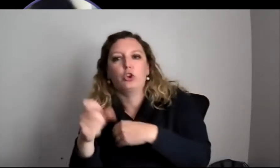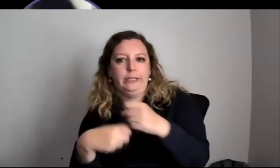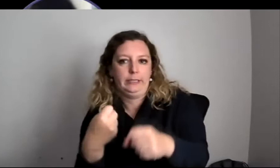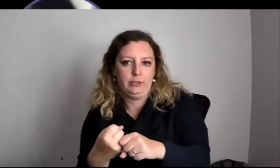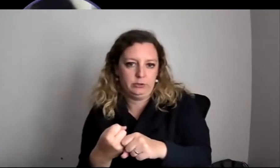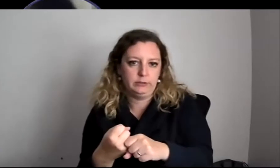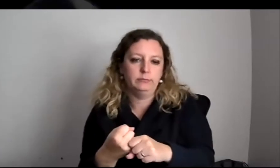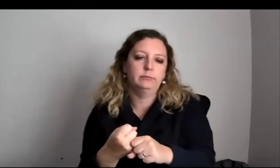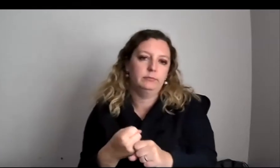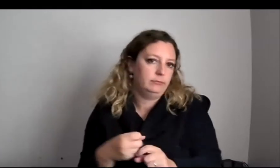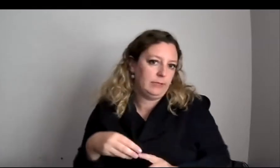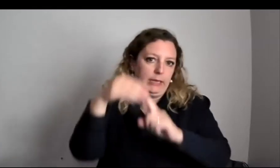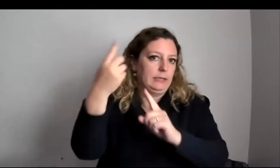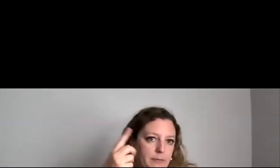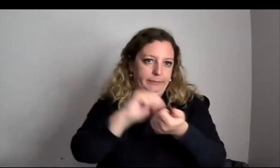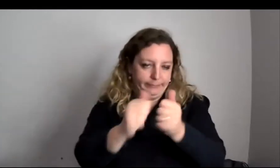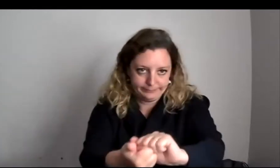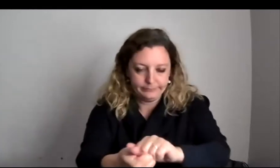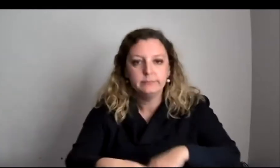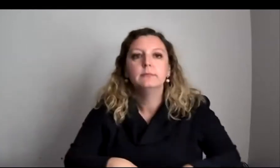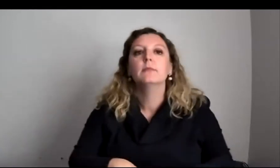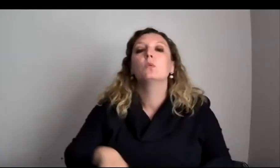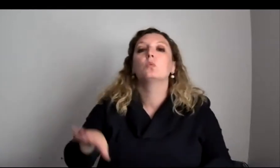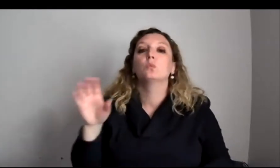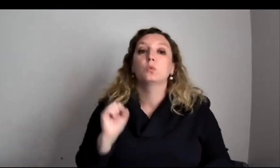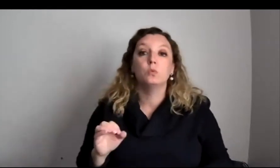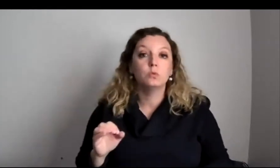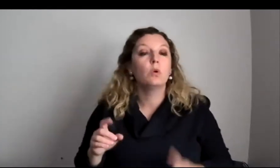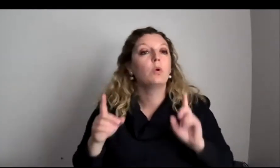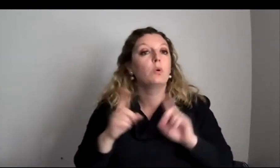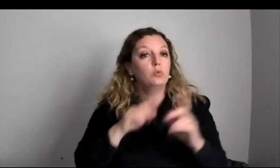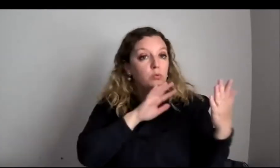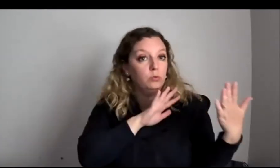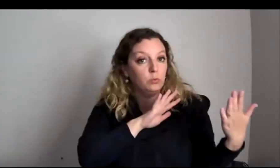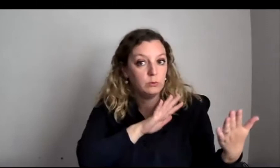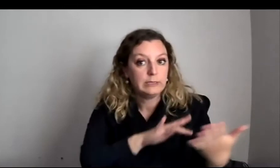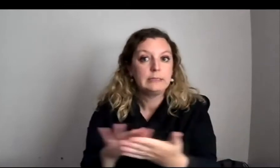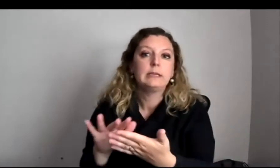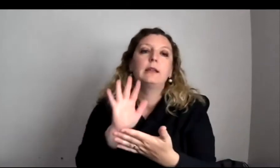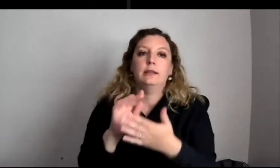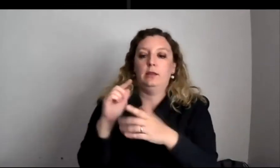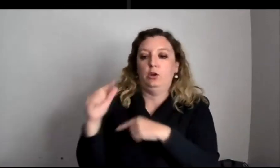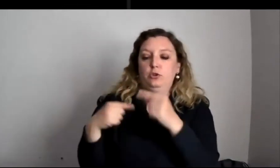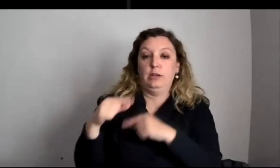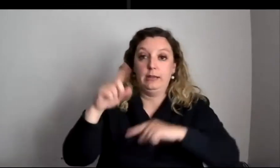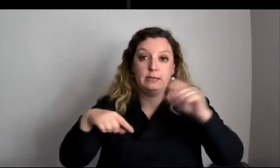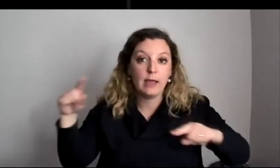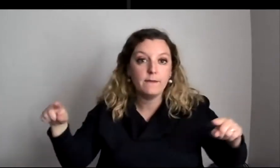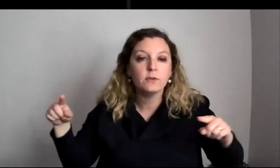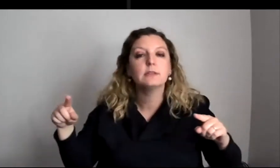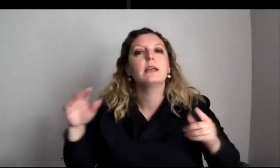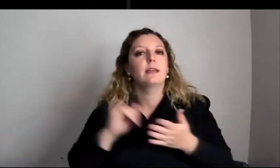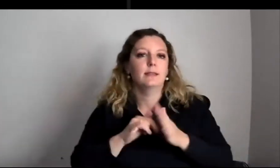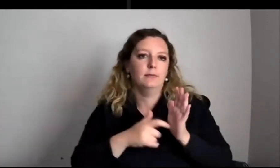unless patterns change. So, in order to study their genetic diversity and gene flow, this takes